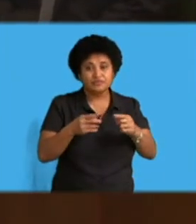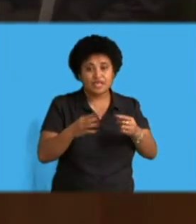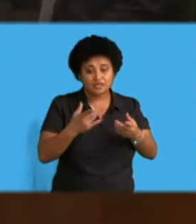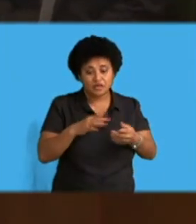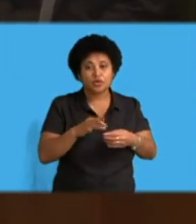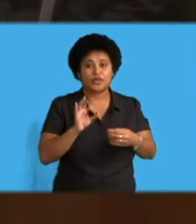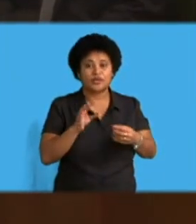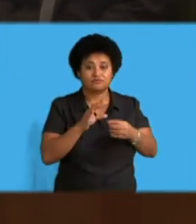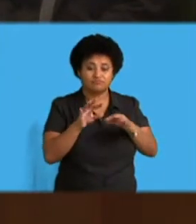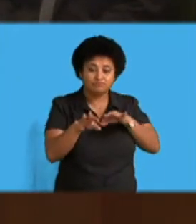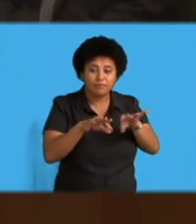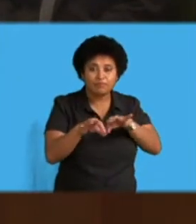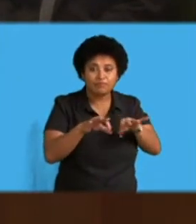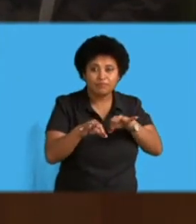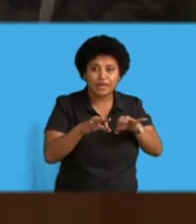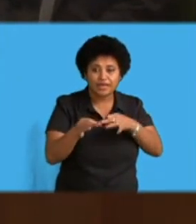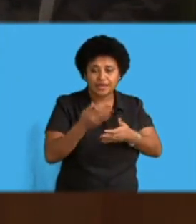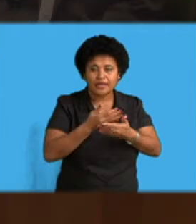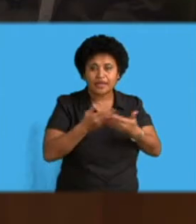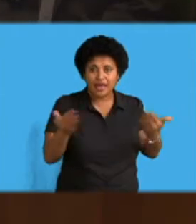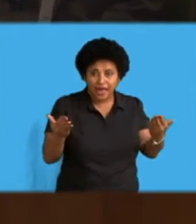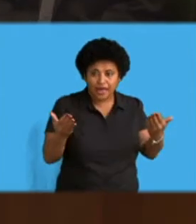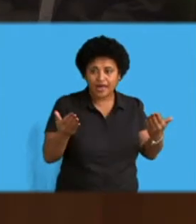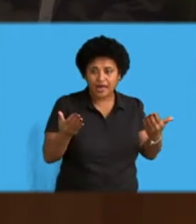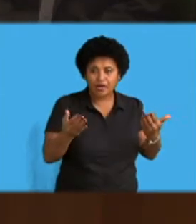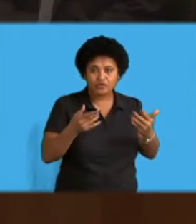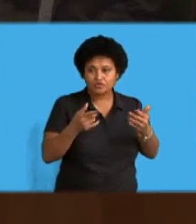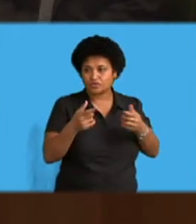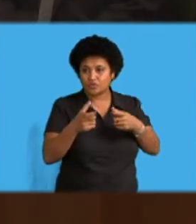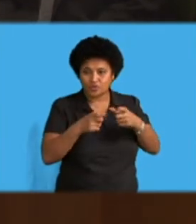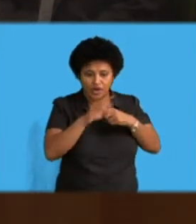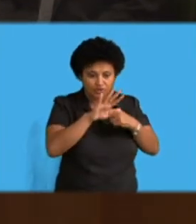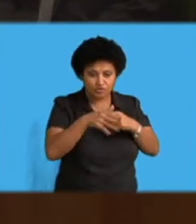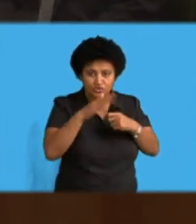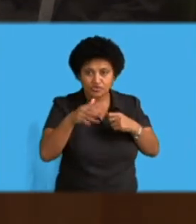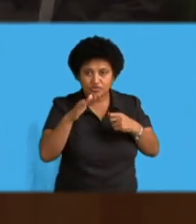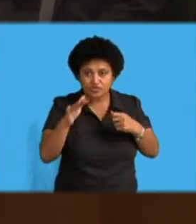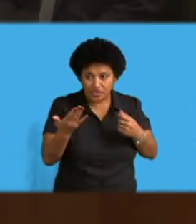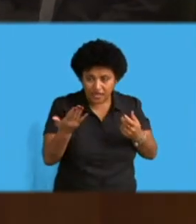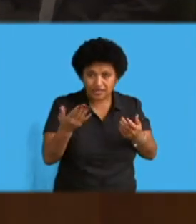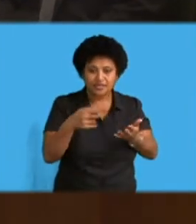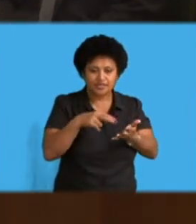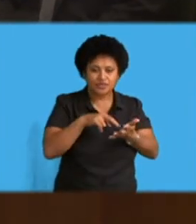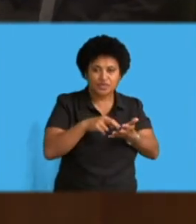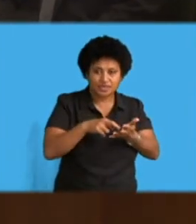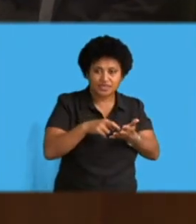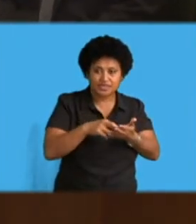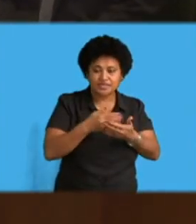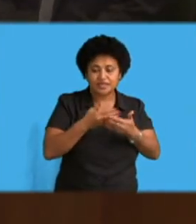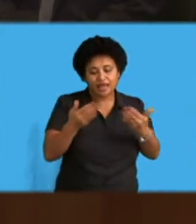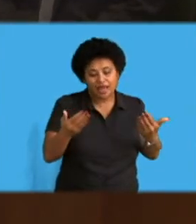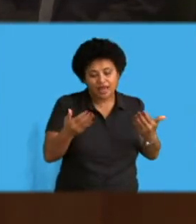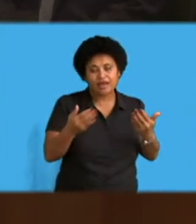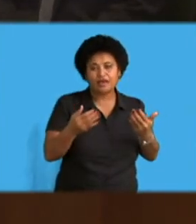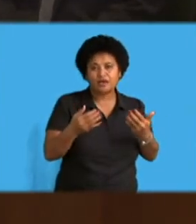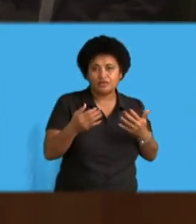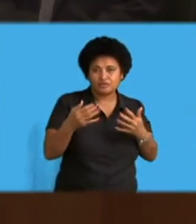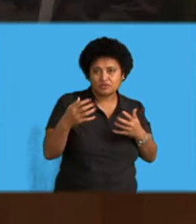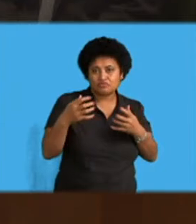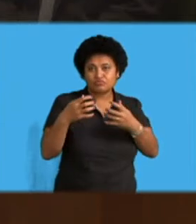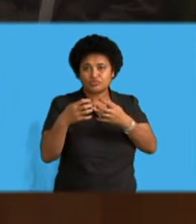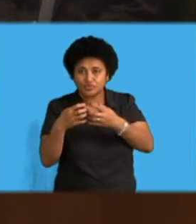nuanced approach to measuring and indexing vulnerability and fragility to enable access to concessional finance when it was necessary